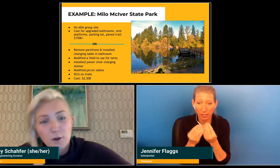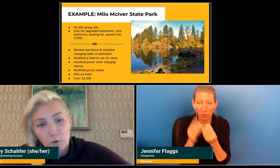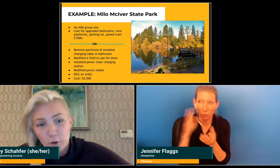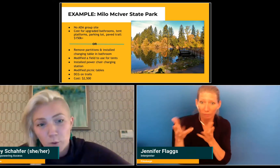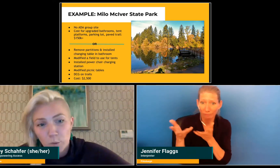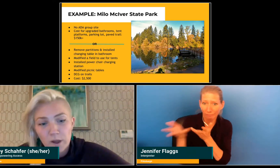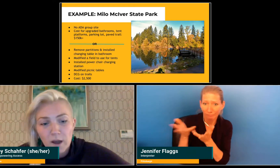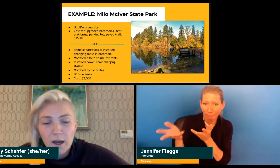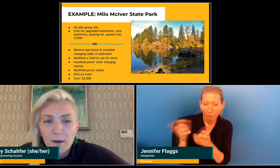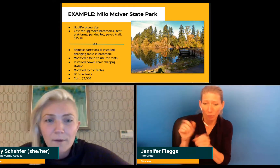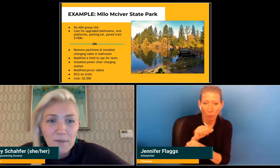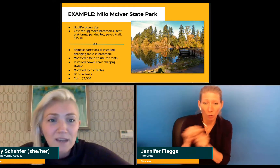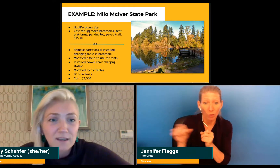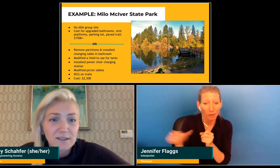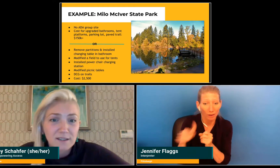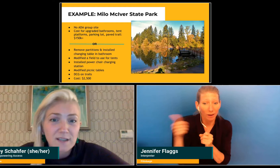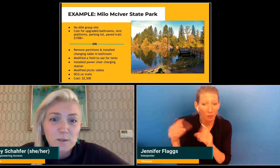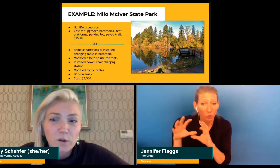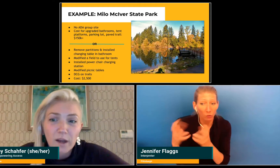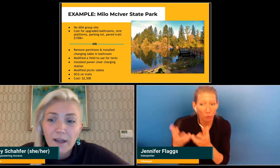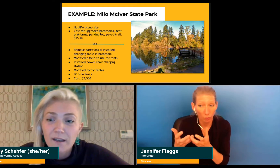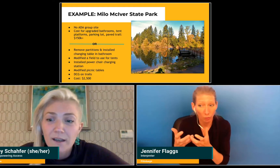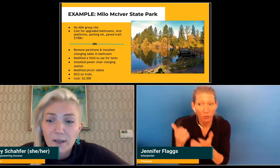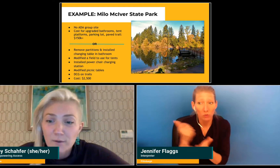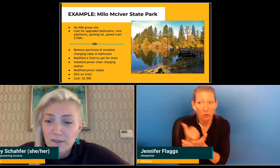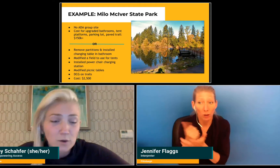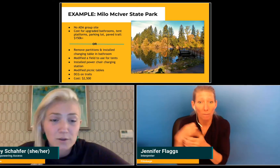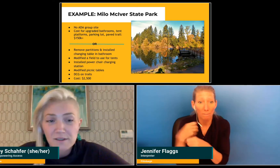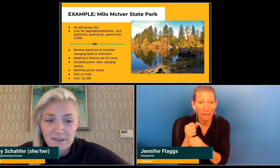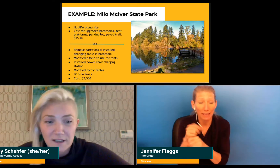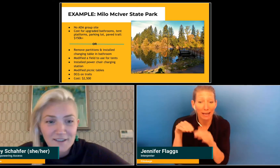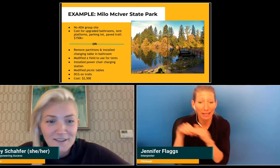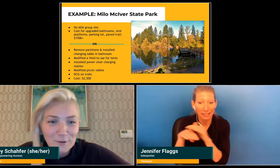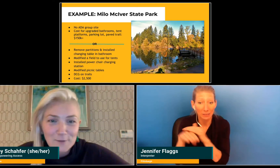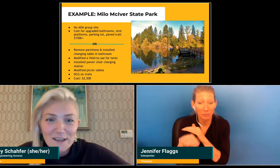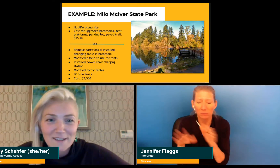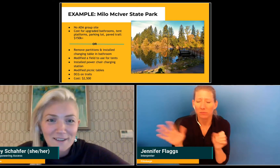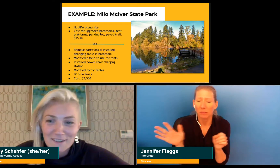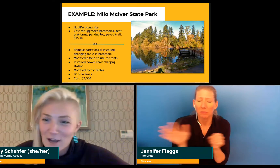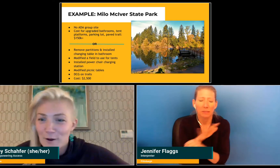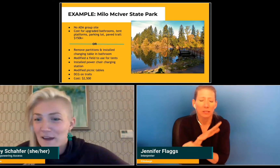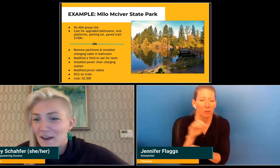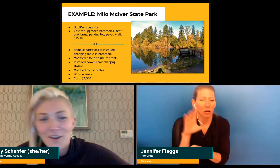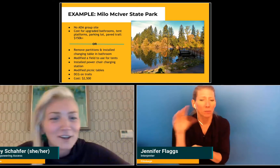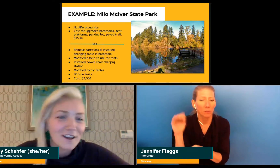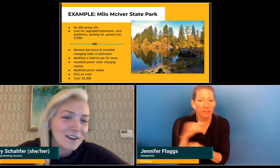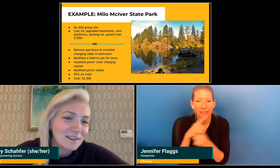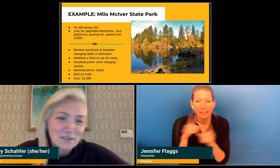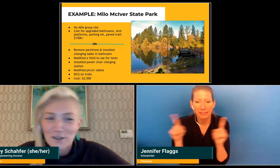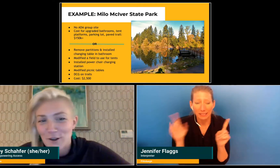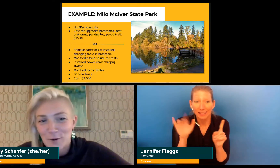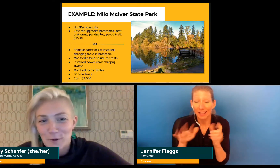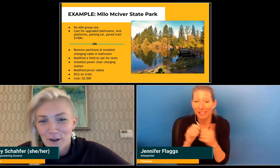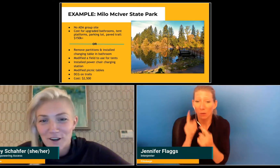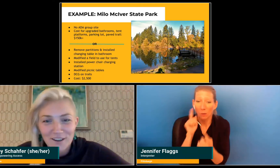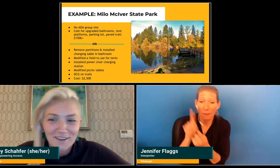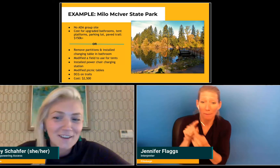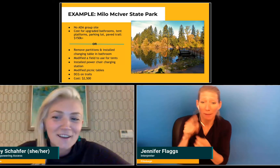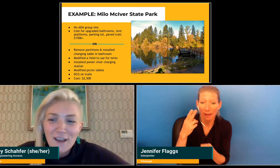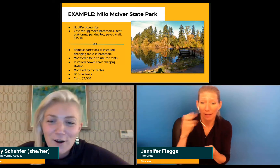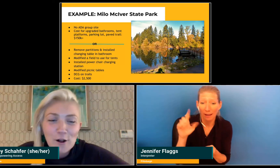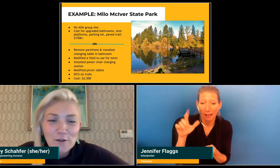another group and make things accessible. And it was a total success. It was amazing. It's how I met Helena, and I've done a lot of